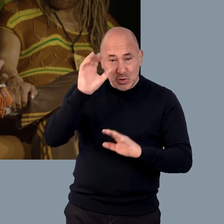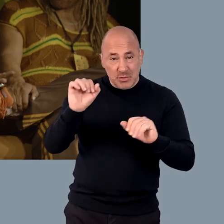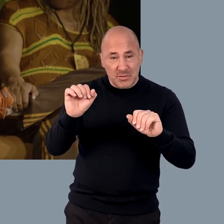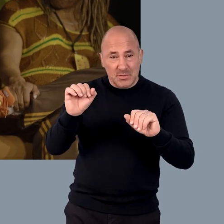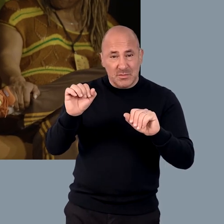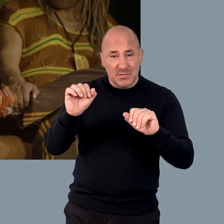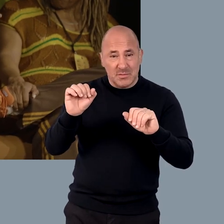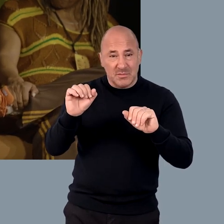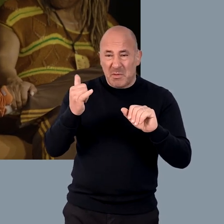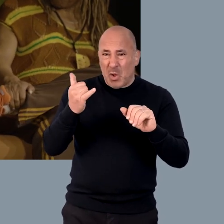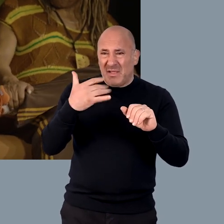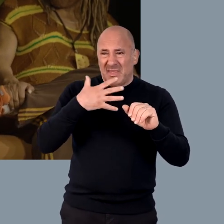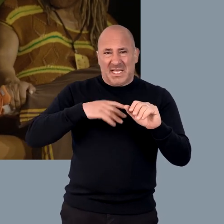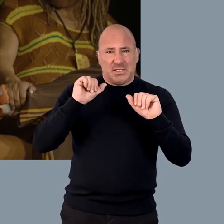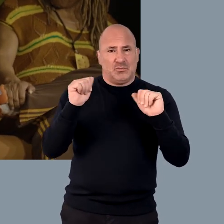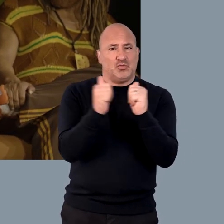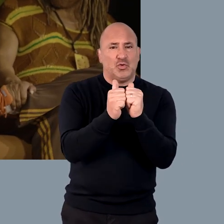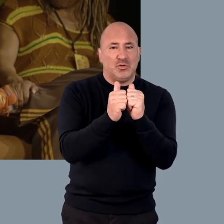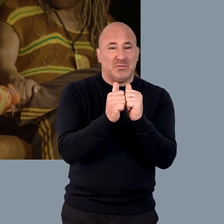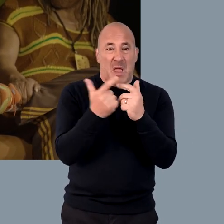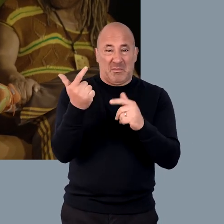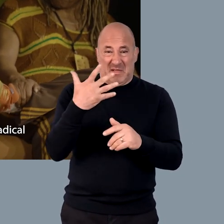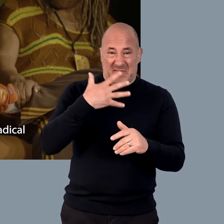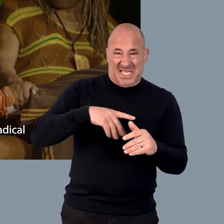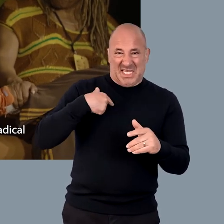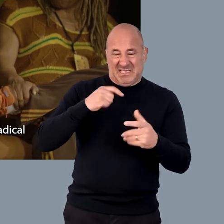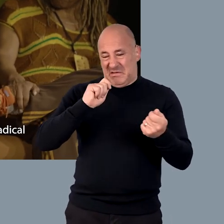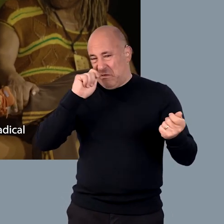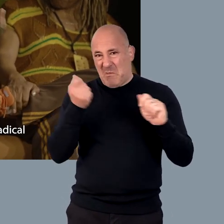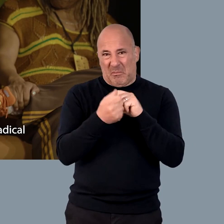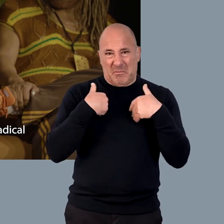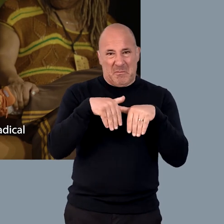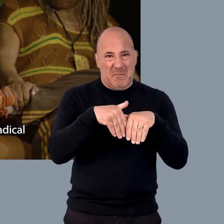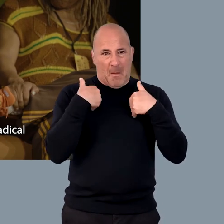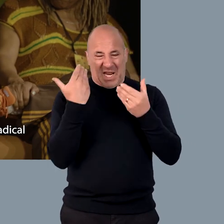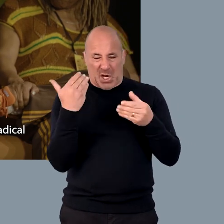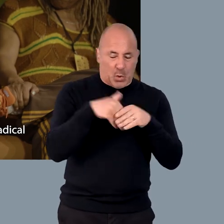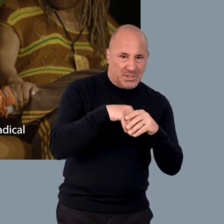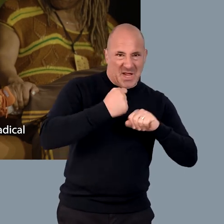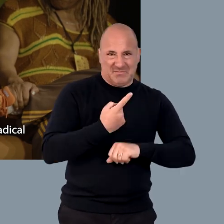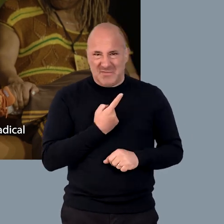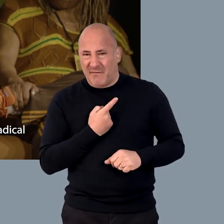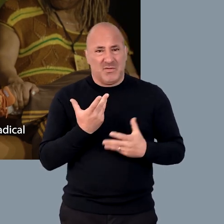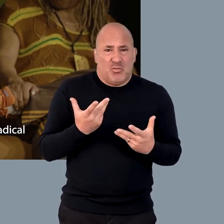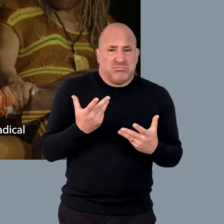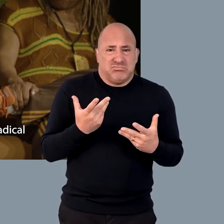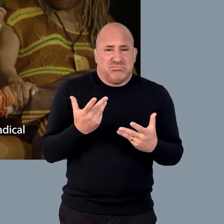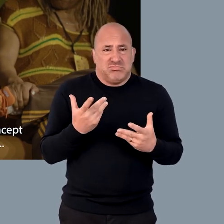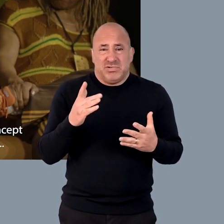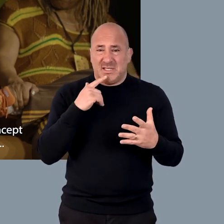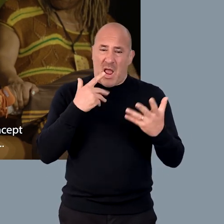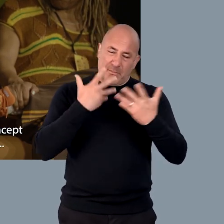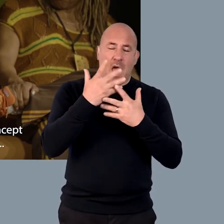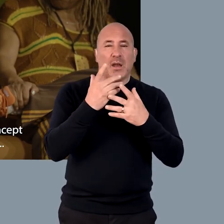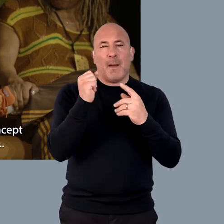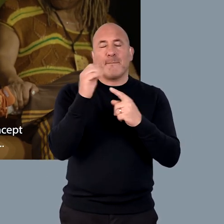That you that people can share knowledge that might not even necessarily he might not have needed to make some radical Exclusive exclusive exclusive space for himself,